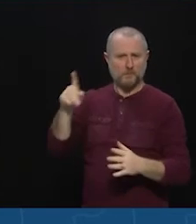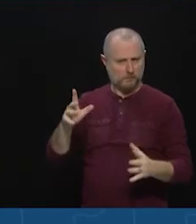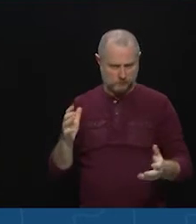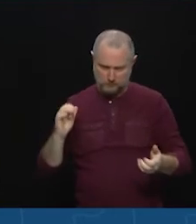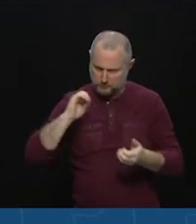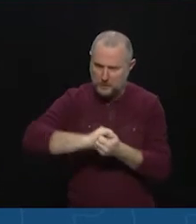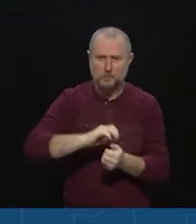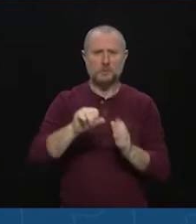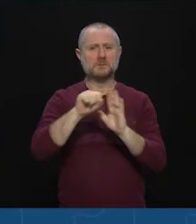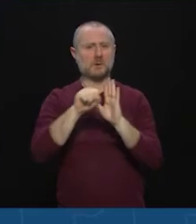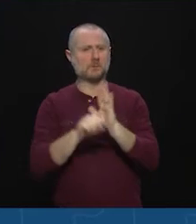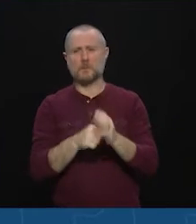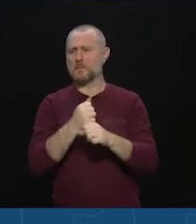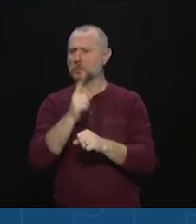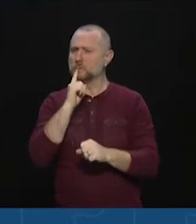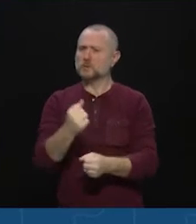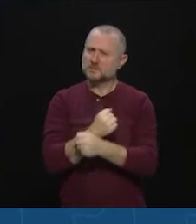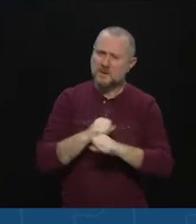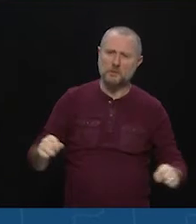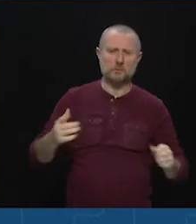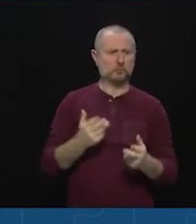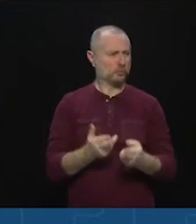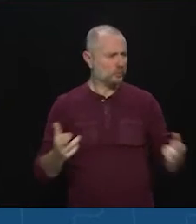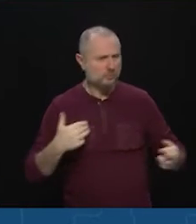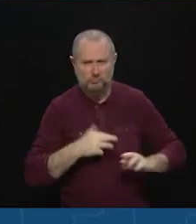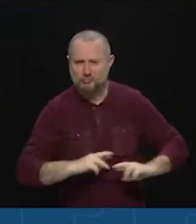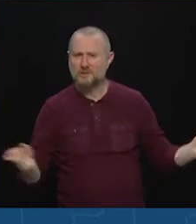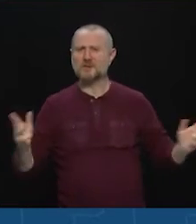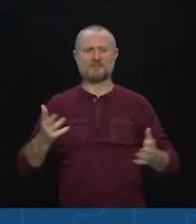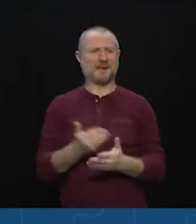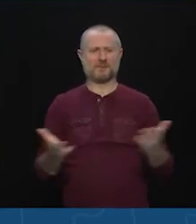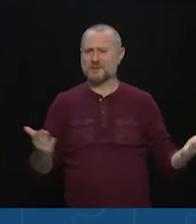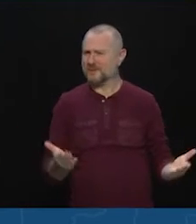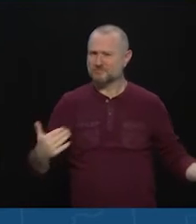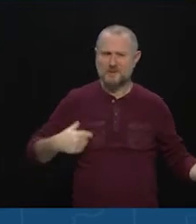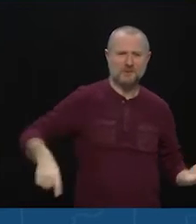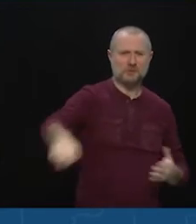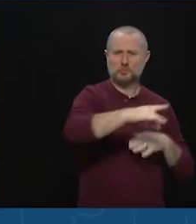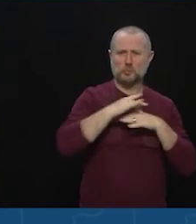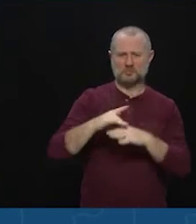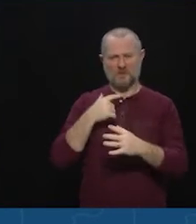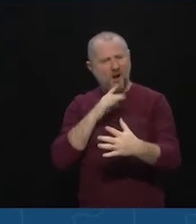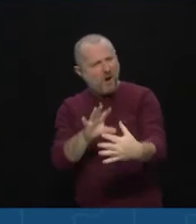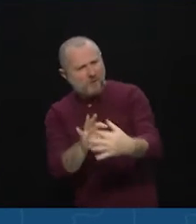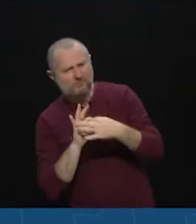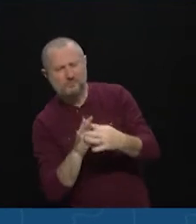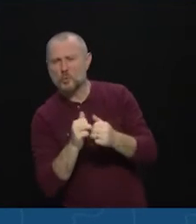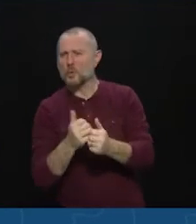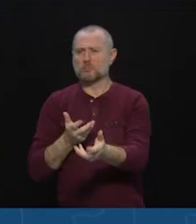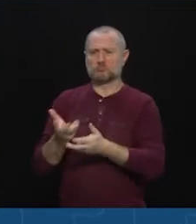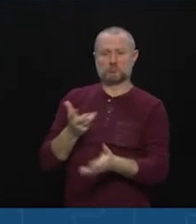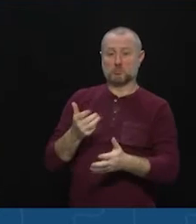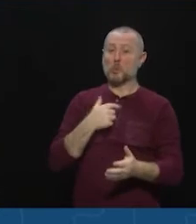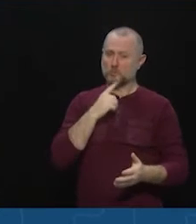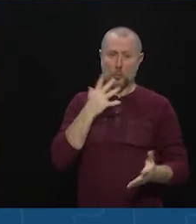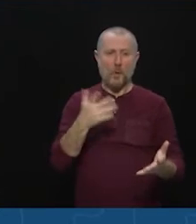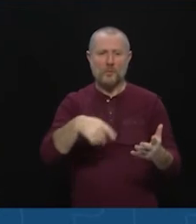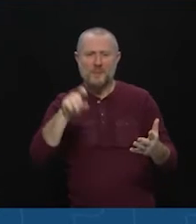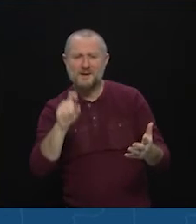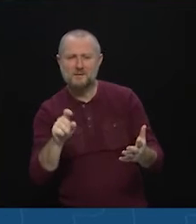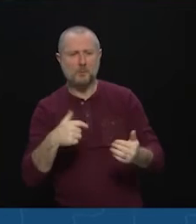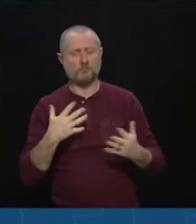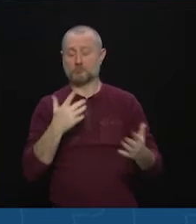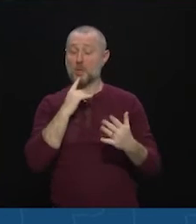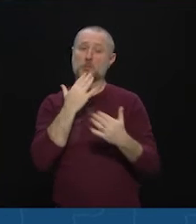safe, making sure that the resources were here. You made sure that you had that close connection with us so you could ask for what you need right here on the ground. And I want to thank you so much